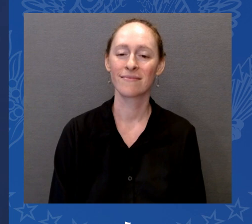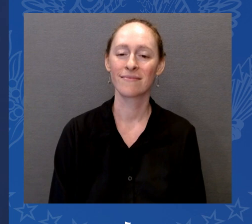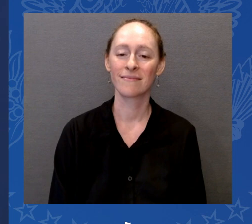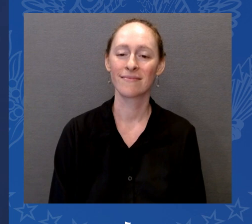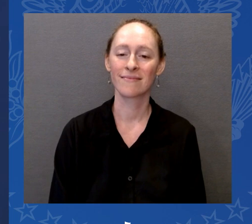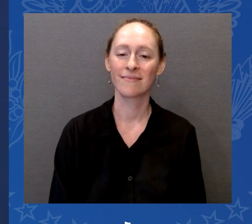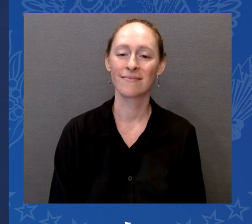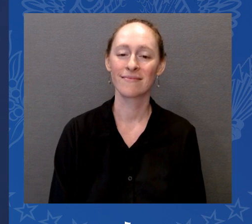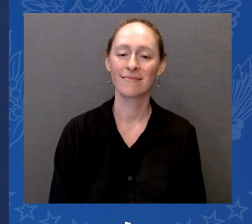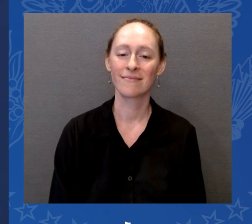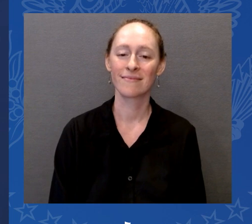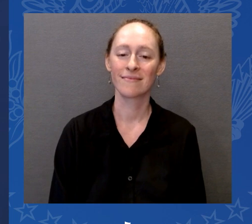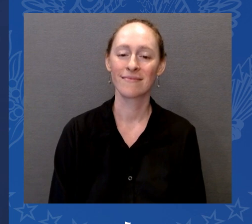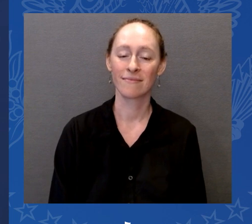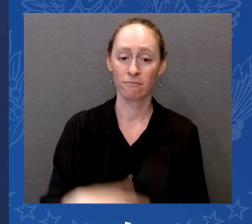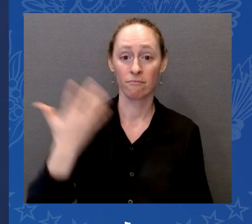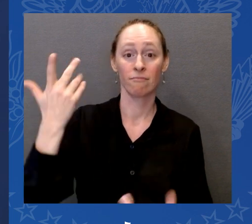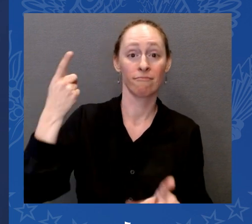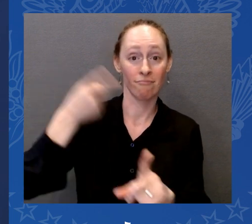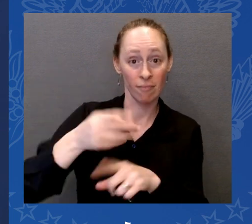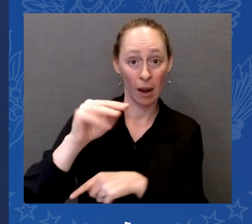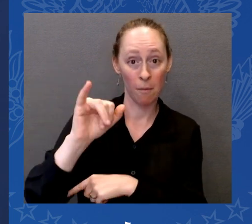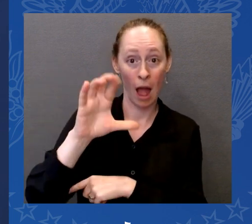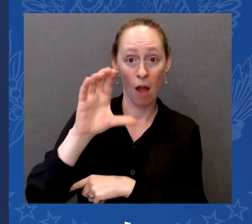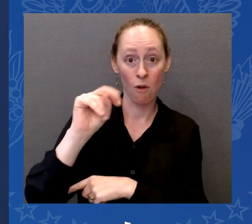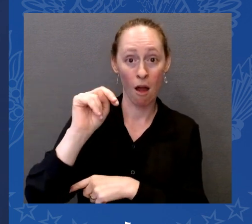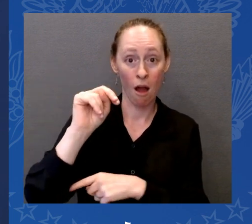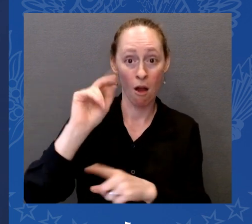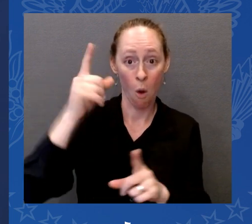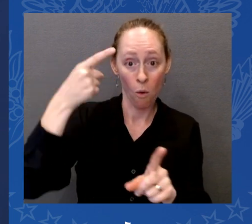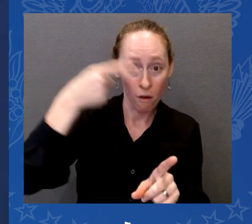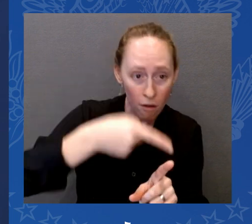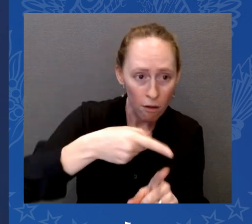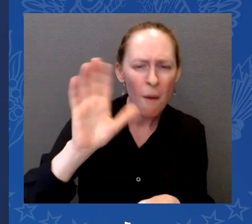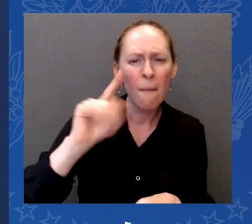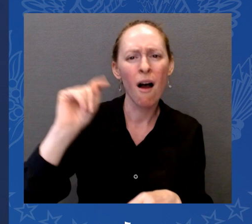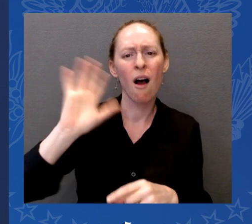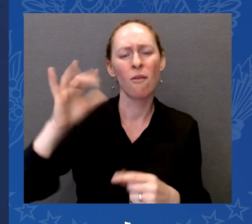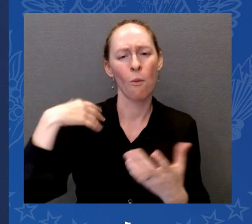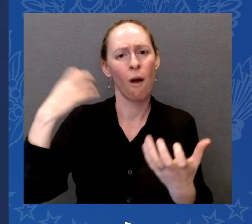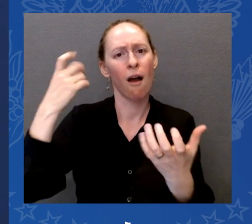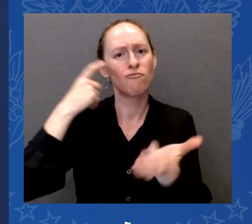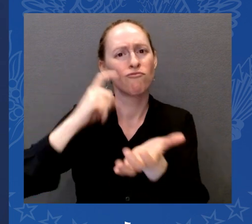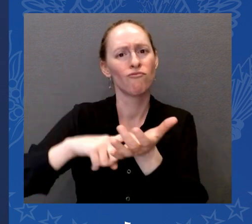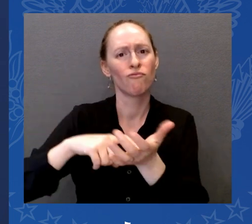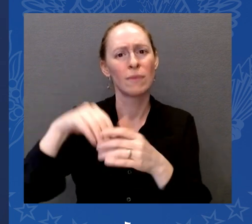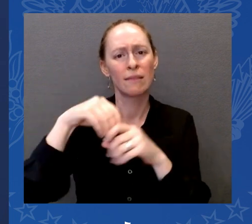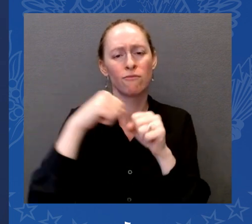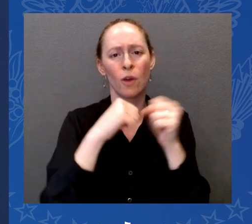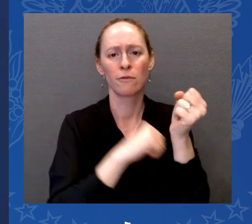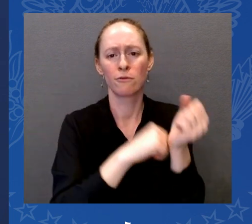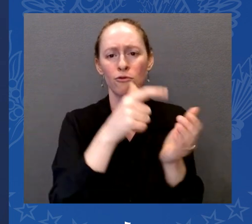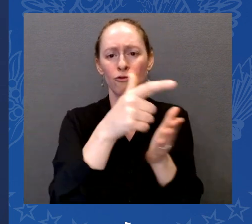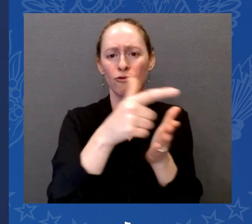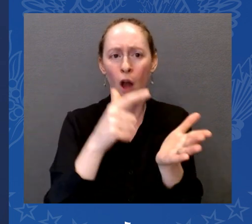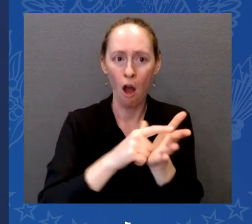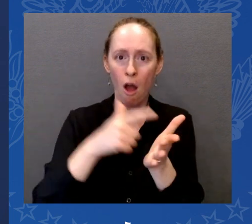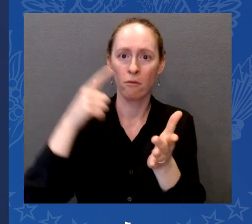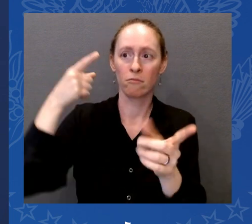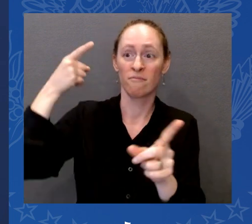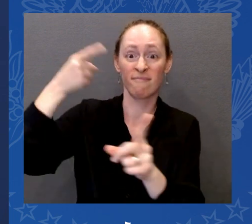bipartisan infrastructure law, Central New York is rebuilding just along with the rest of the country.